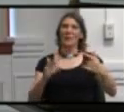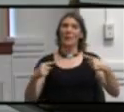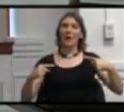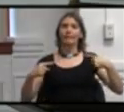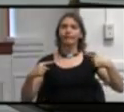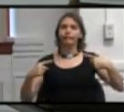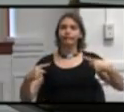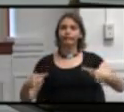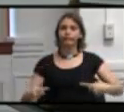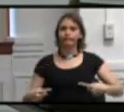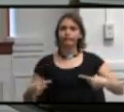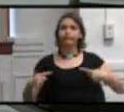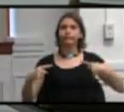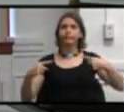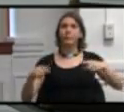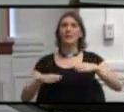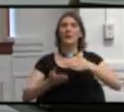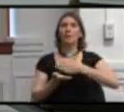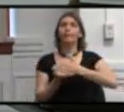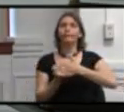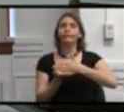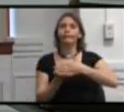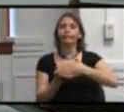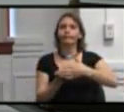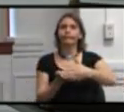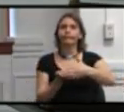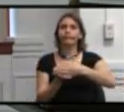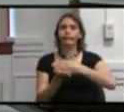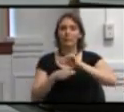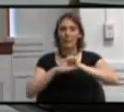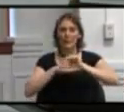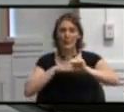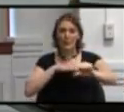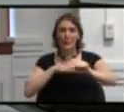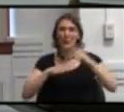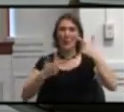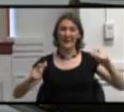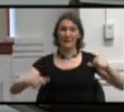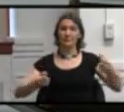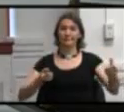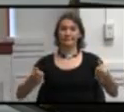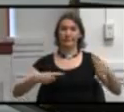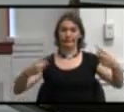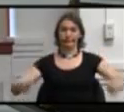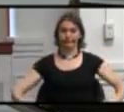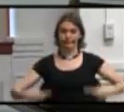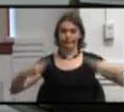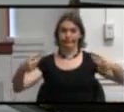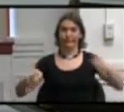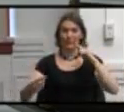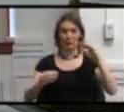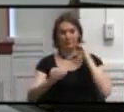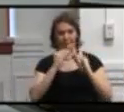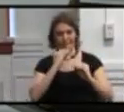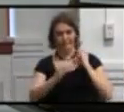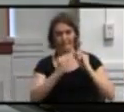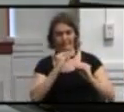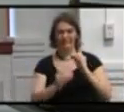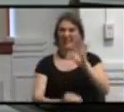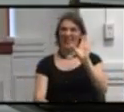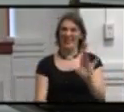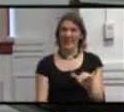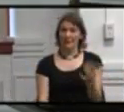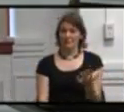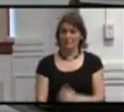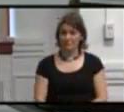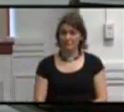we use to for asphalt patches when we make repairs to the road, when we have water main breaks or drainage installations or that kind of